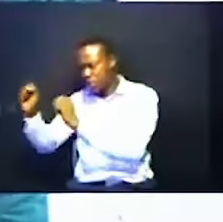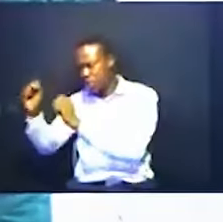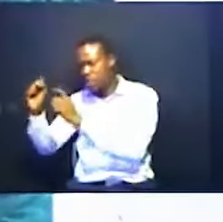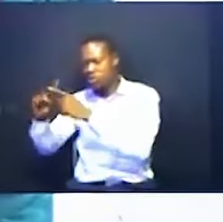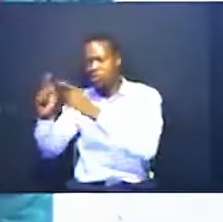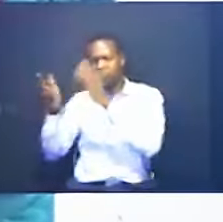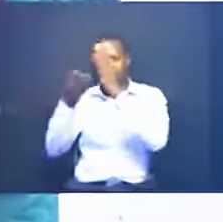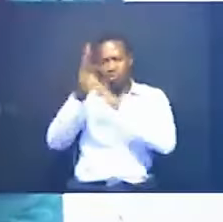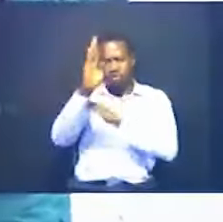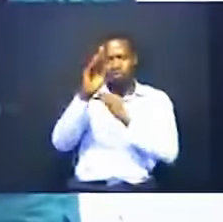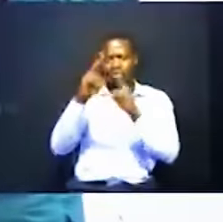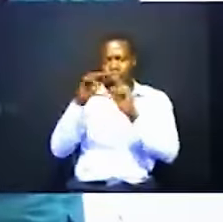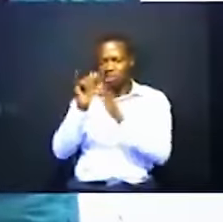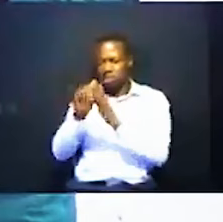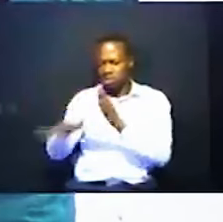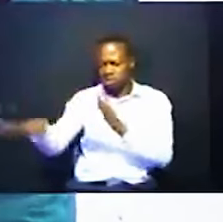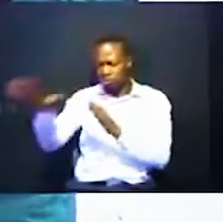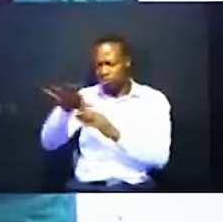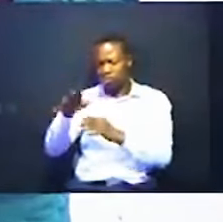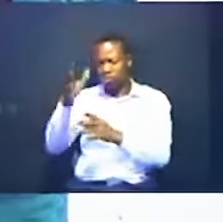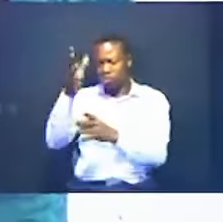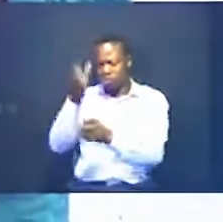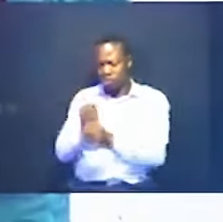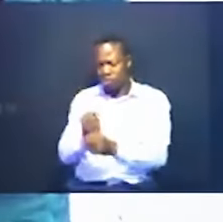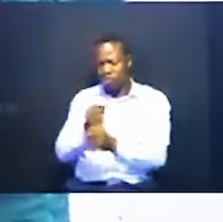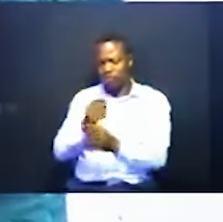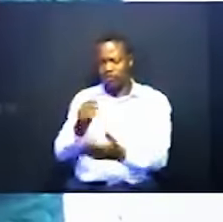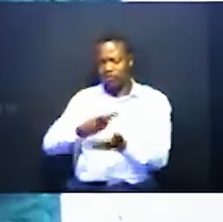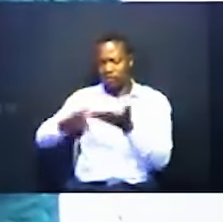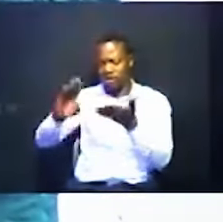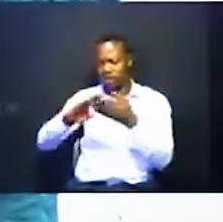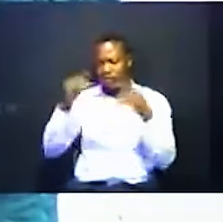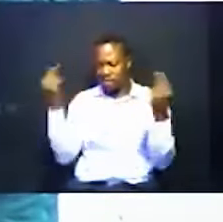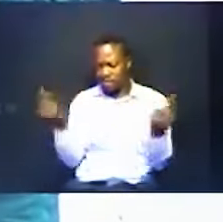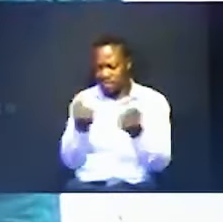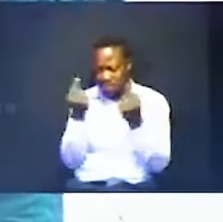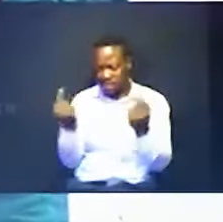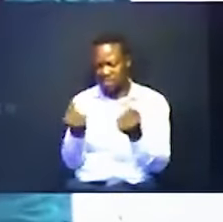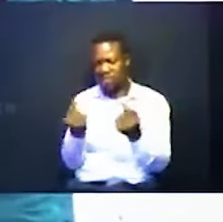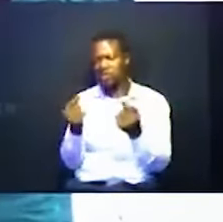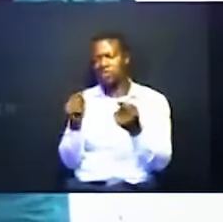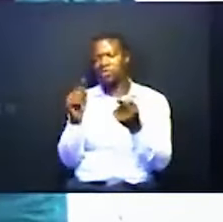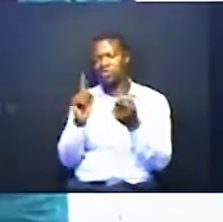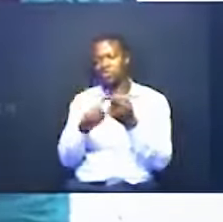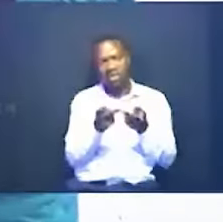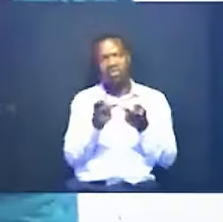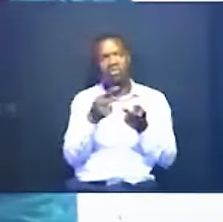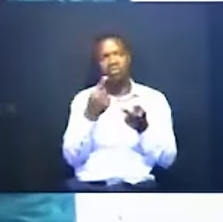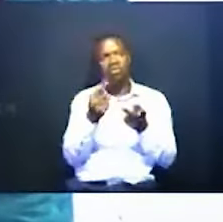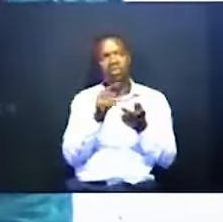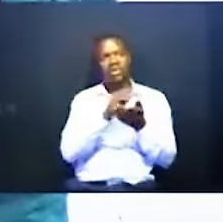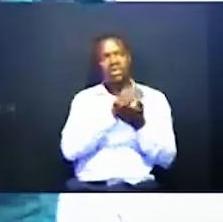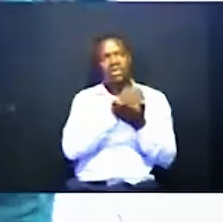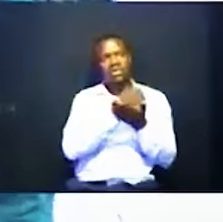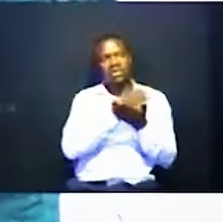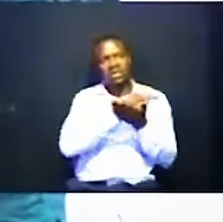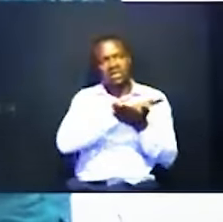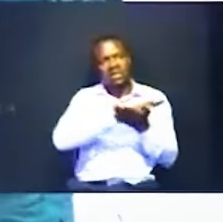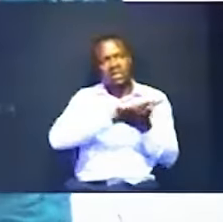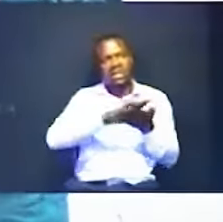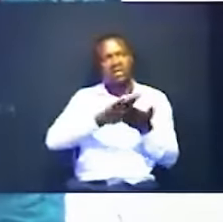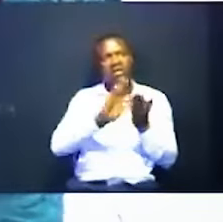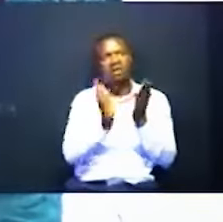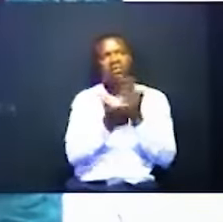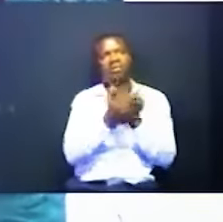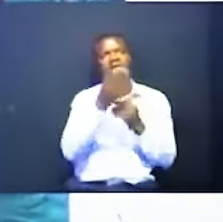receive forgiveness of sins and a place among those who are sanctified by faith in me. Na wabwe